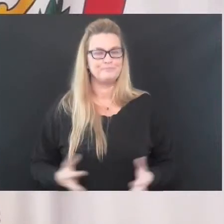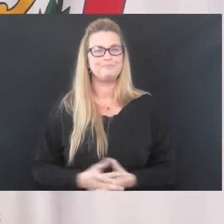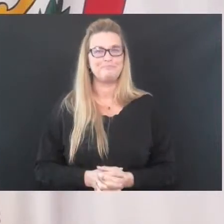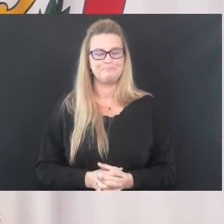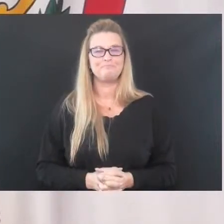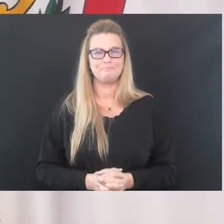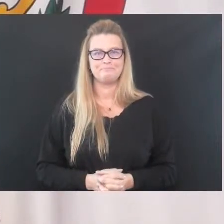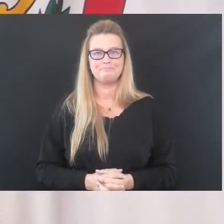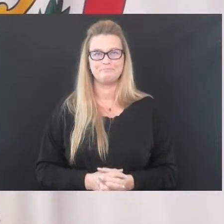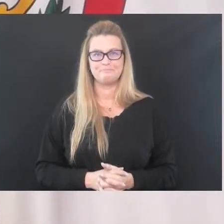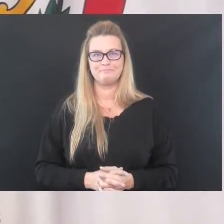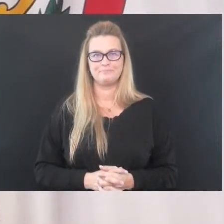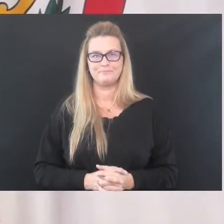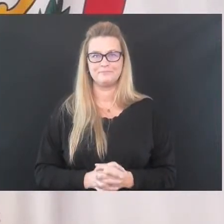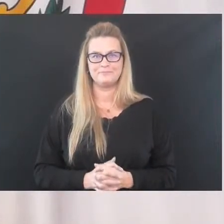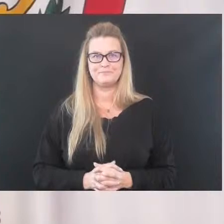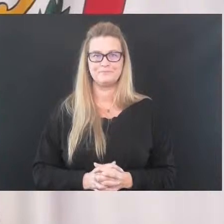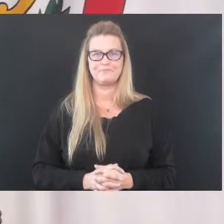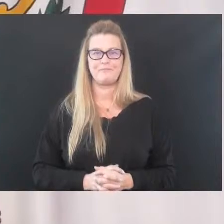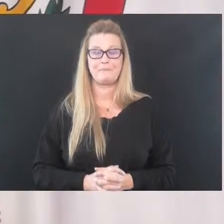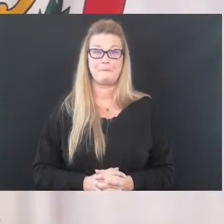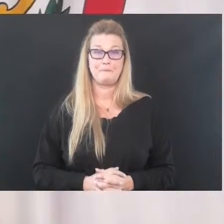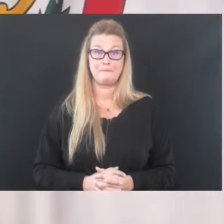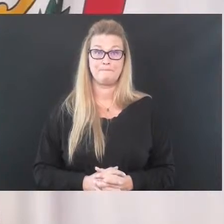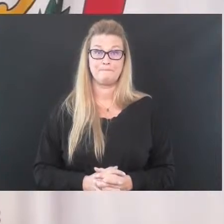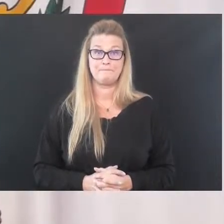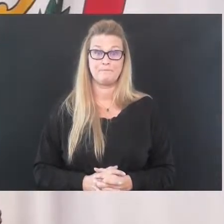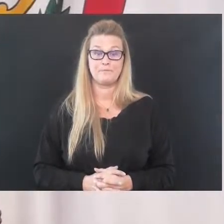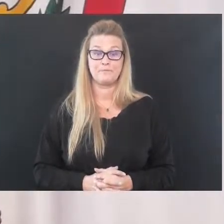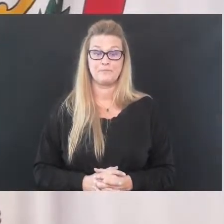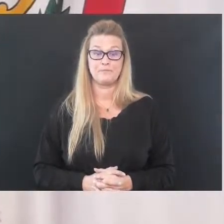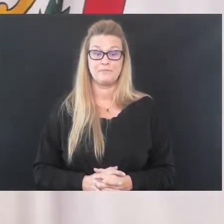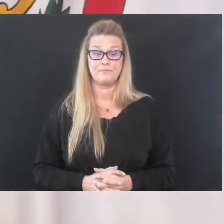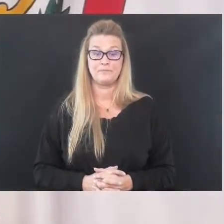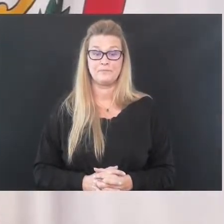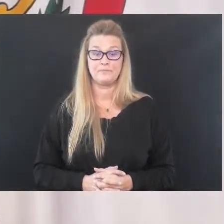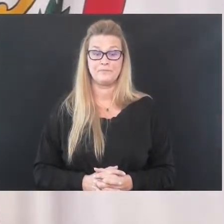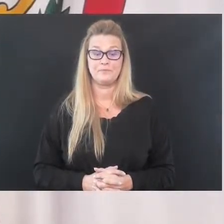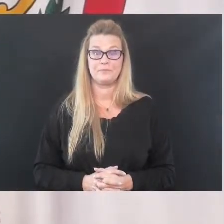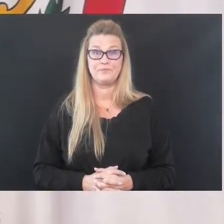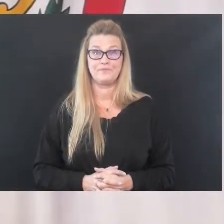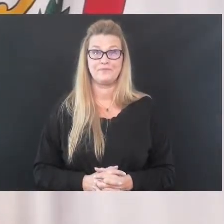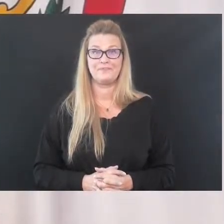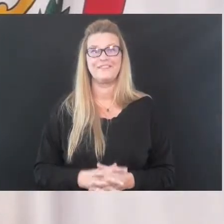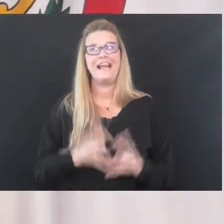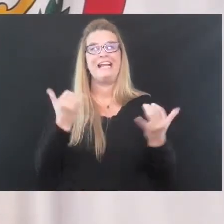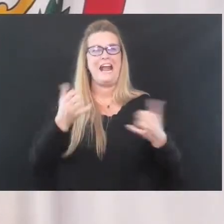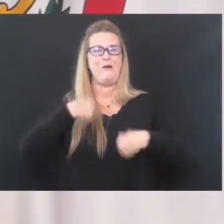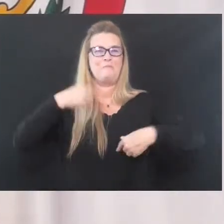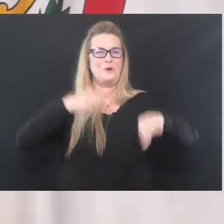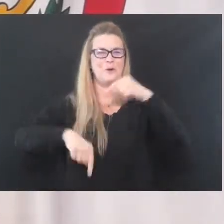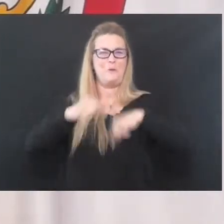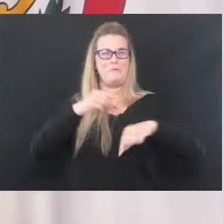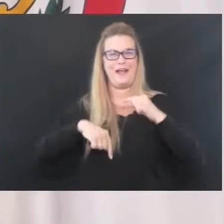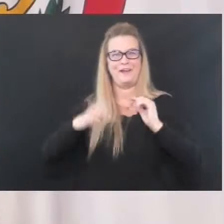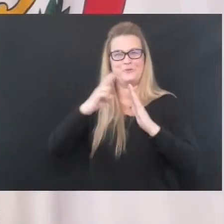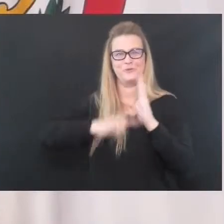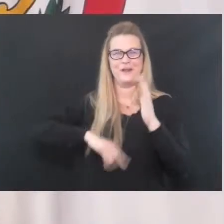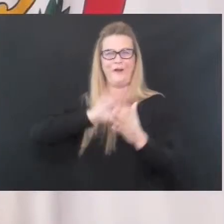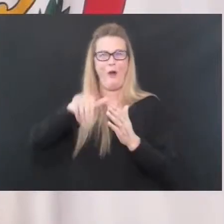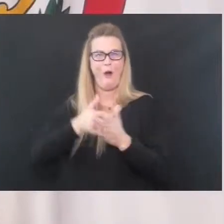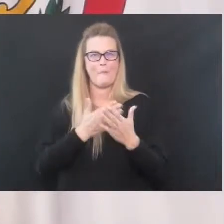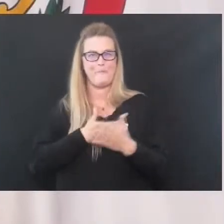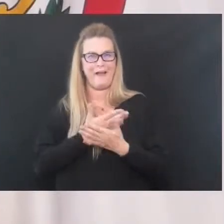way. So with all that, I got to go back now and I got to go through the rest of all of our stuff. So I'm gonna do that,